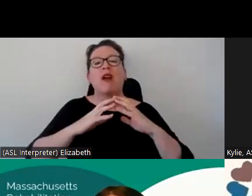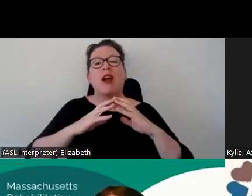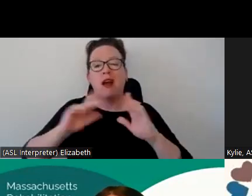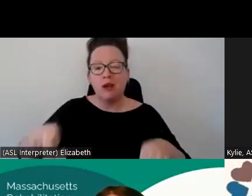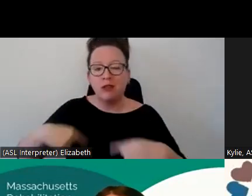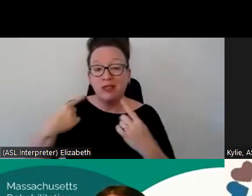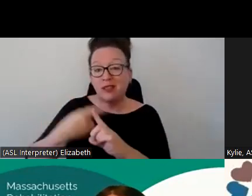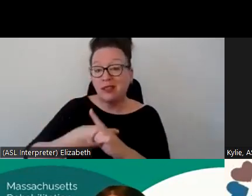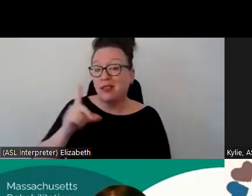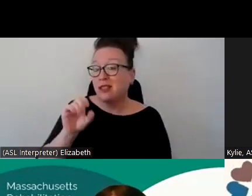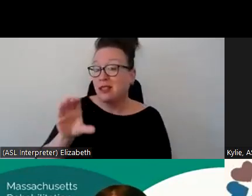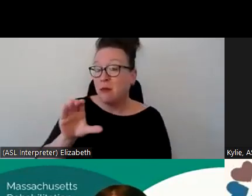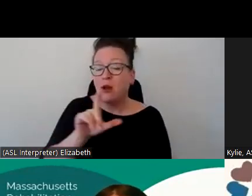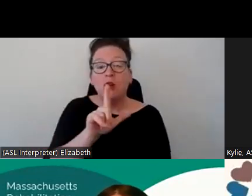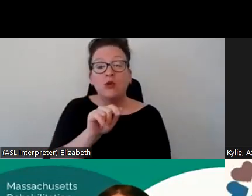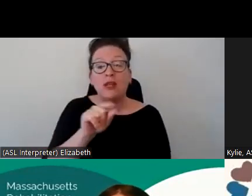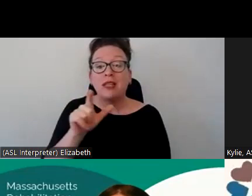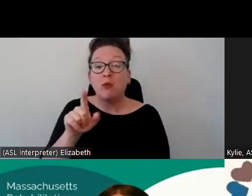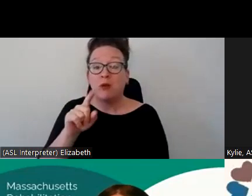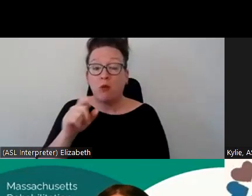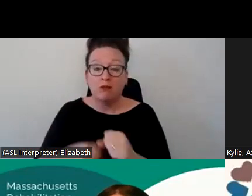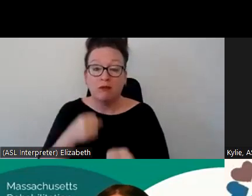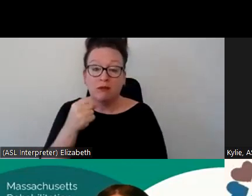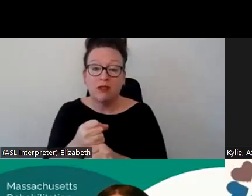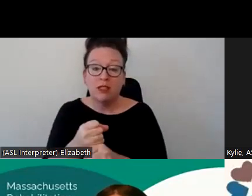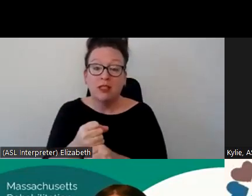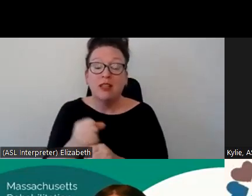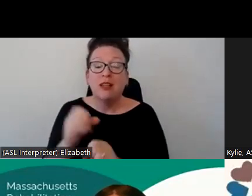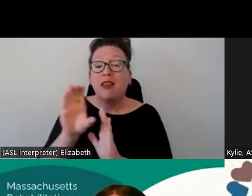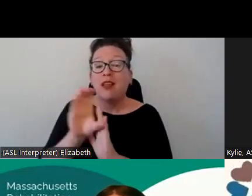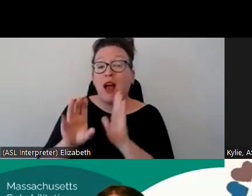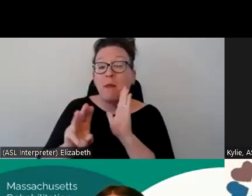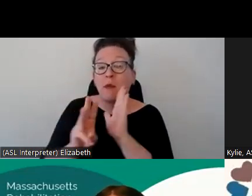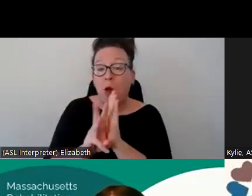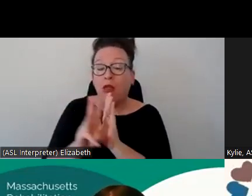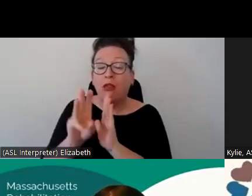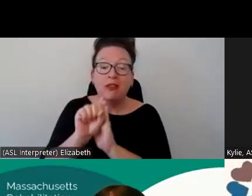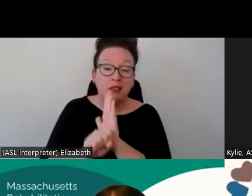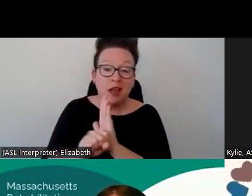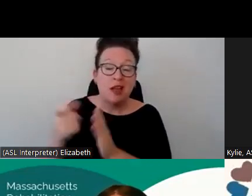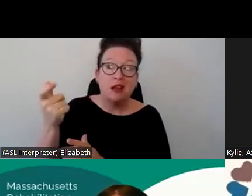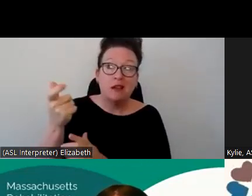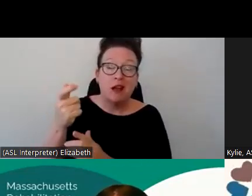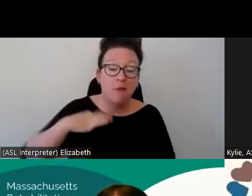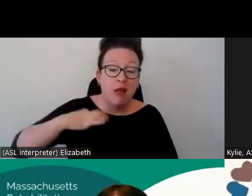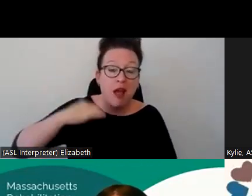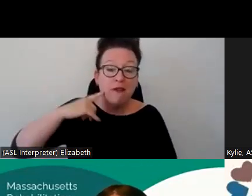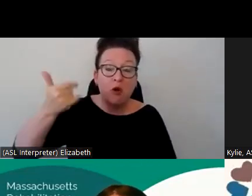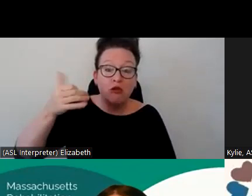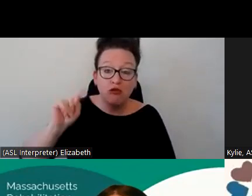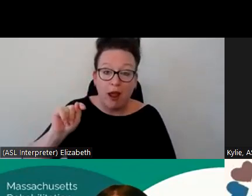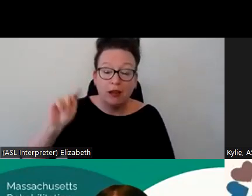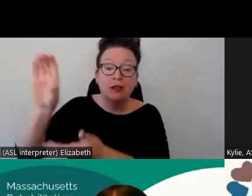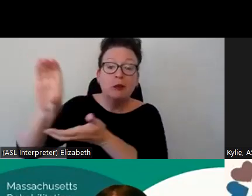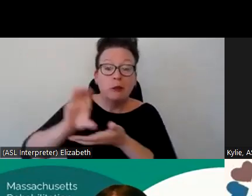of 2021. So the Commonwealth applied for this grant, received the money, and then